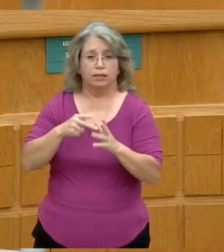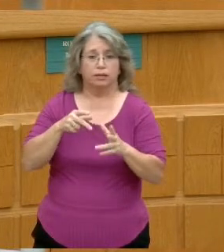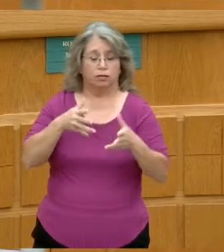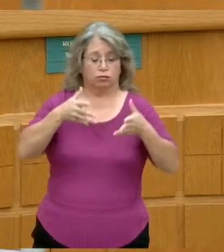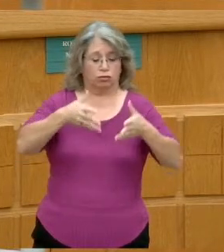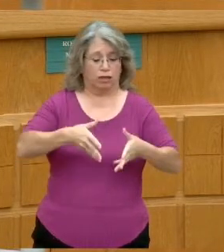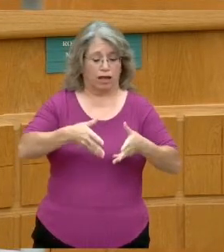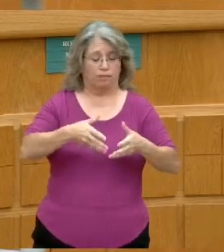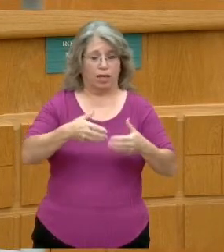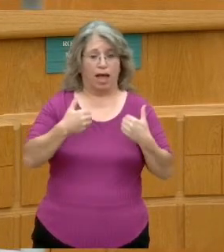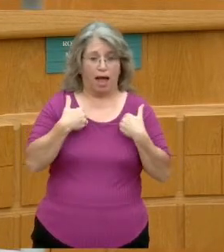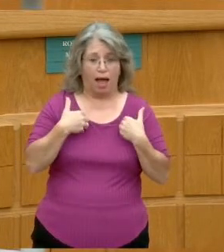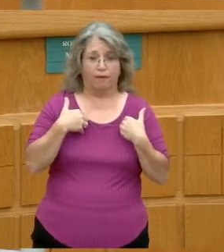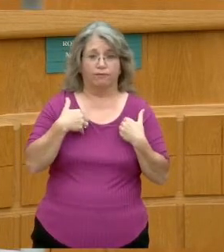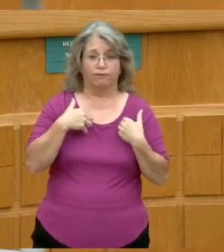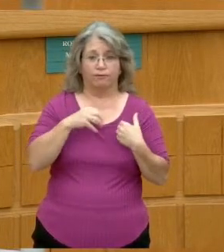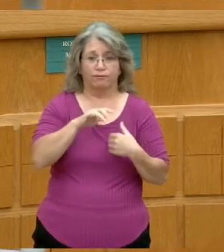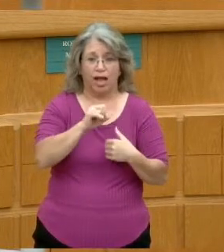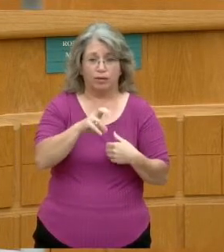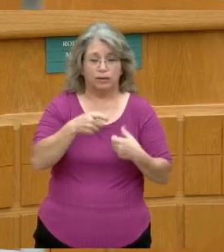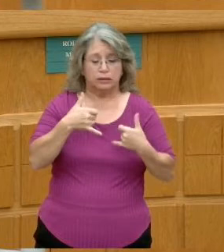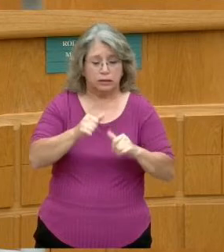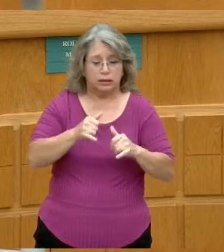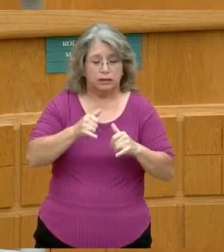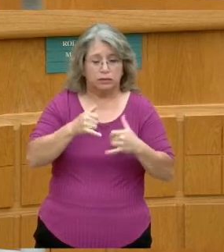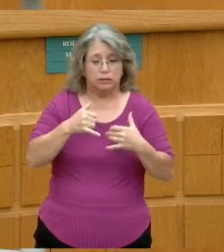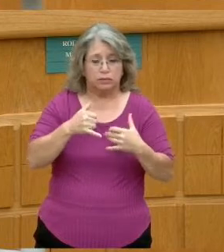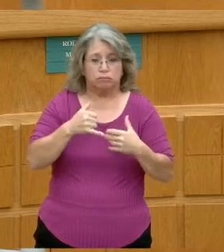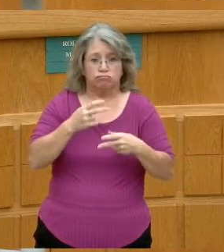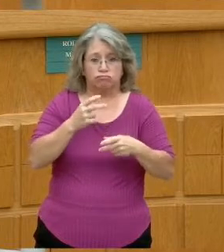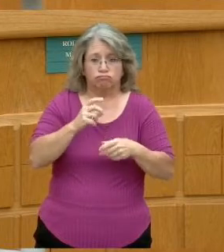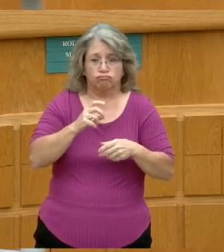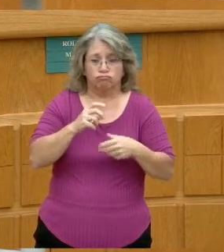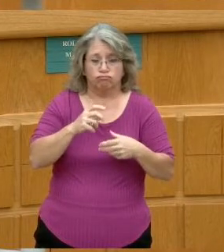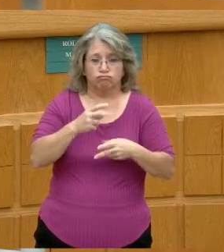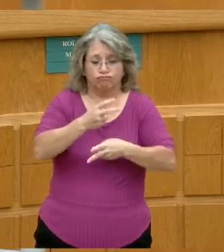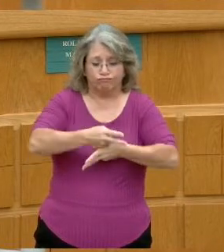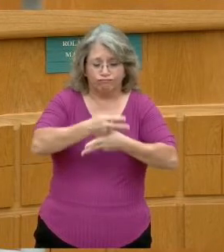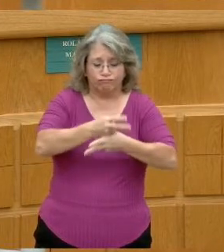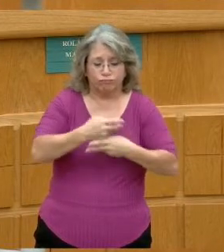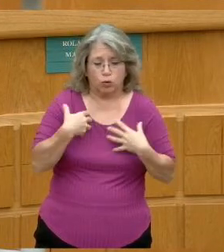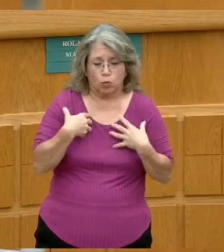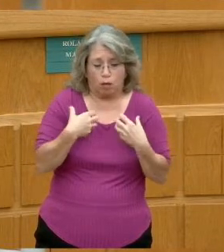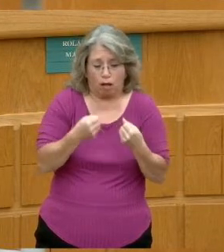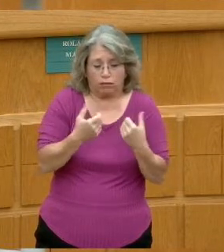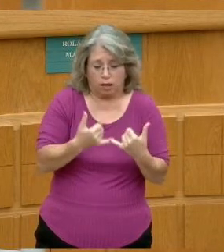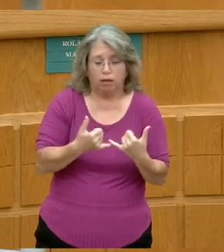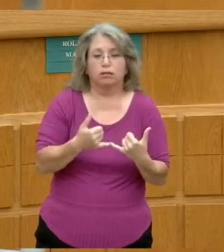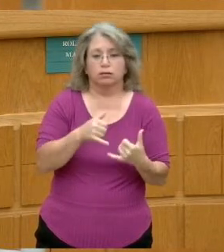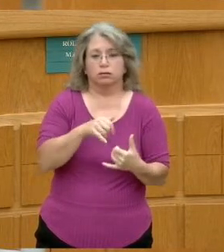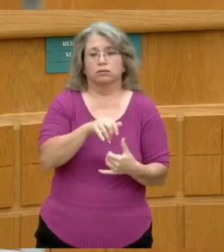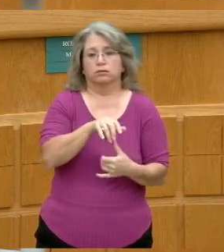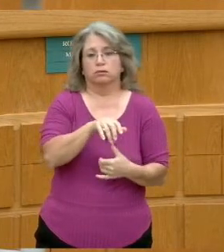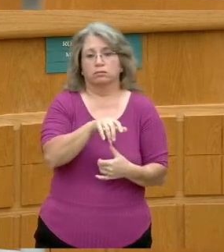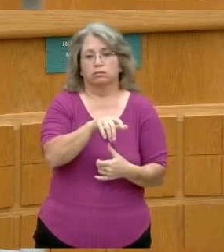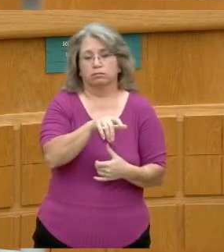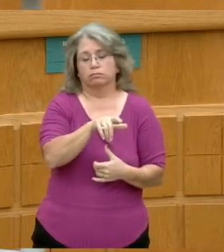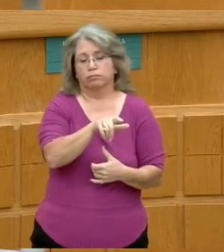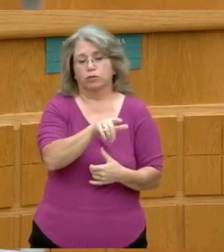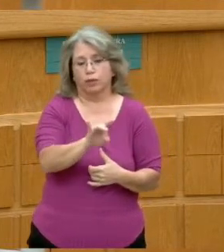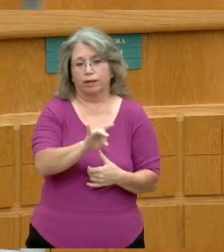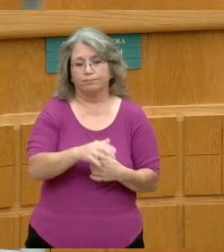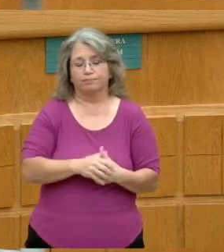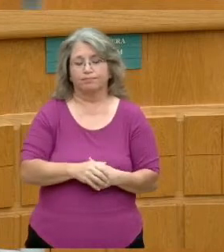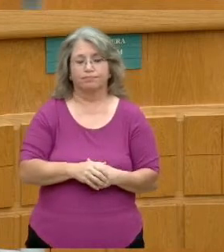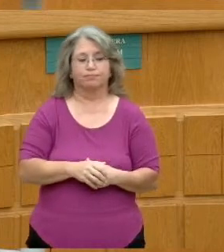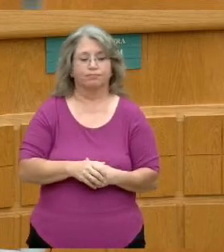is a smaller number. 52 still have the virus out of the 128. In Nueces County, we've tracked